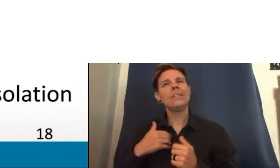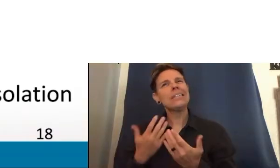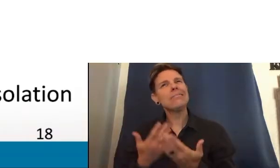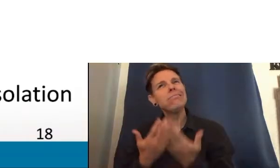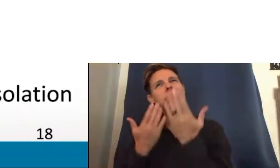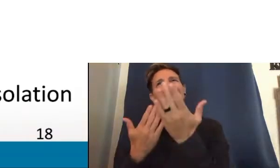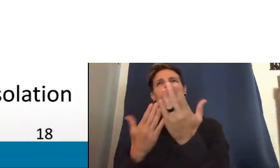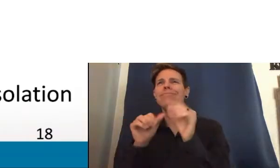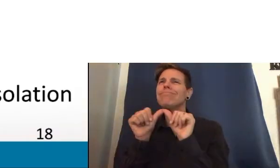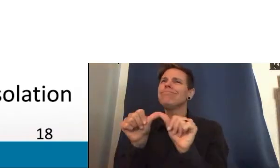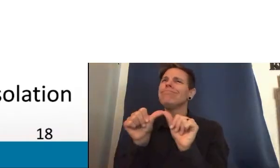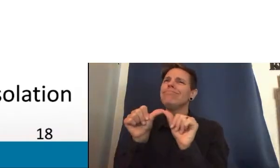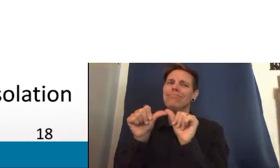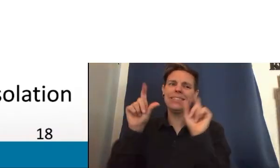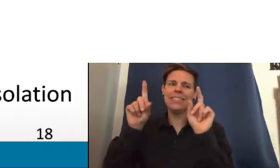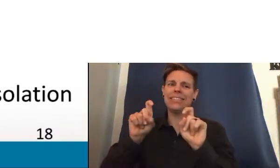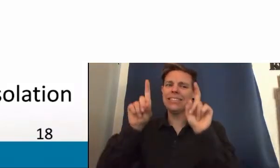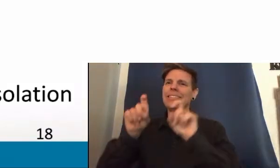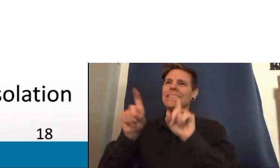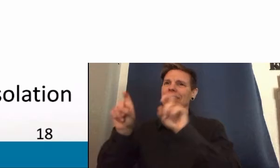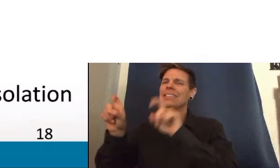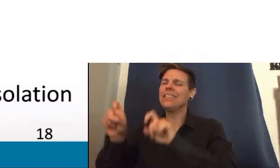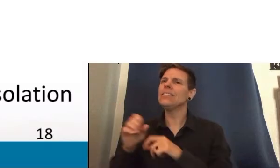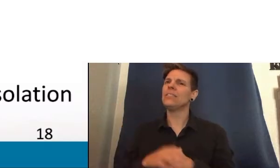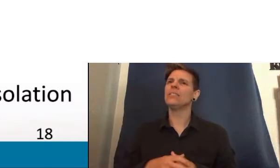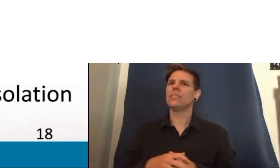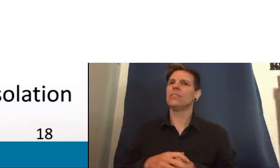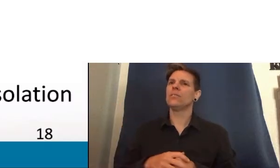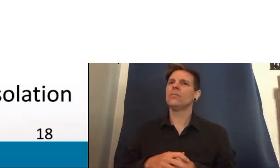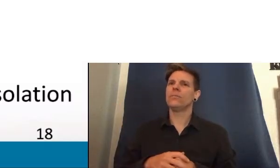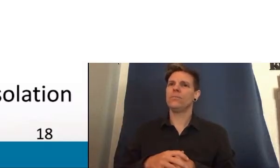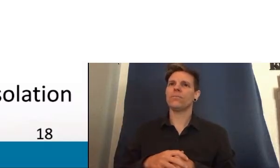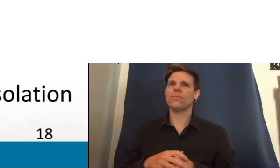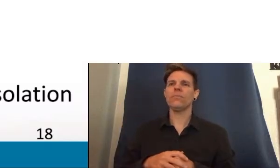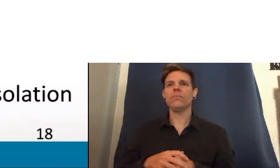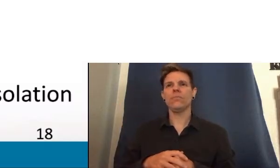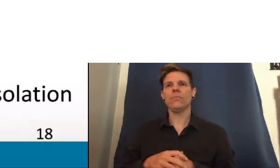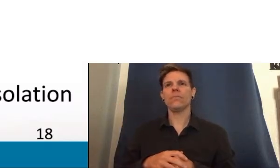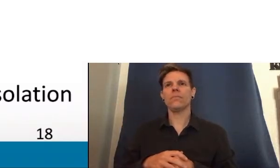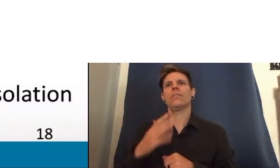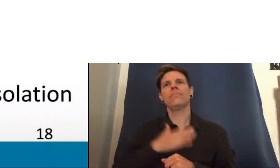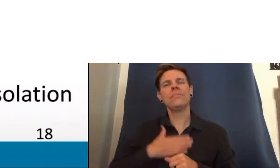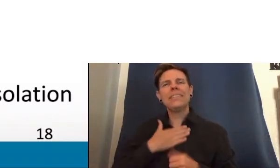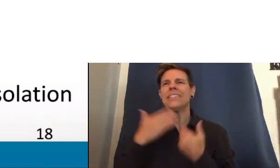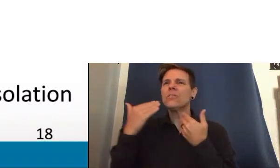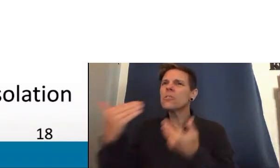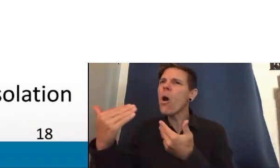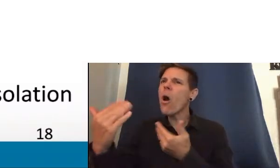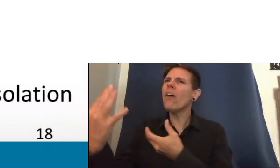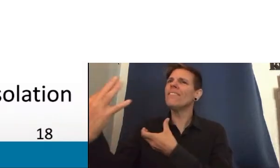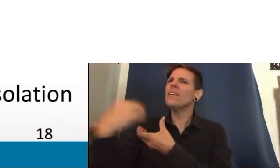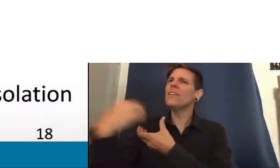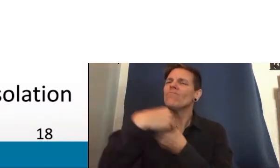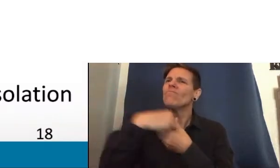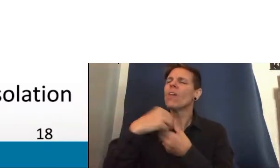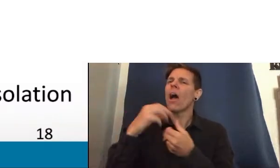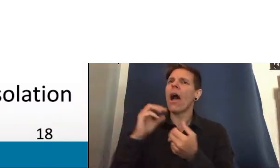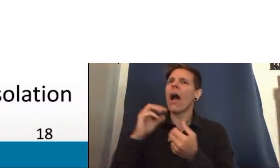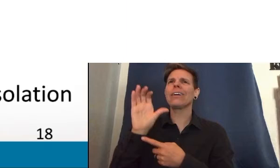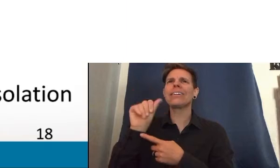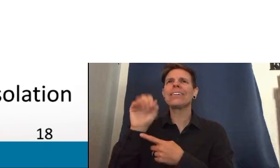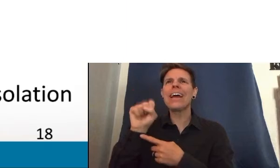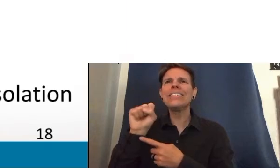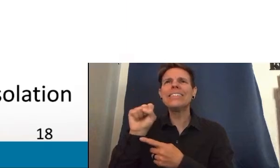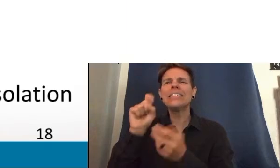their partnership in that. But also participating in our case investigation, contact tracing, quarantine, and